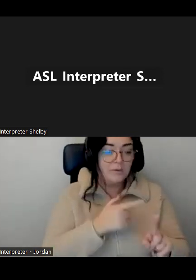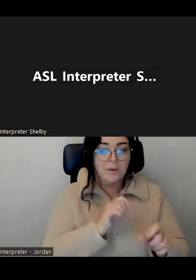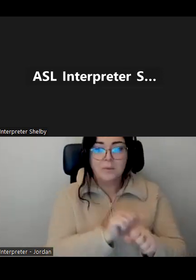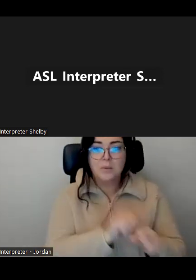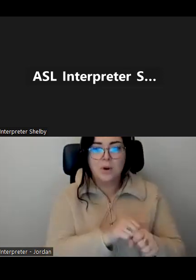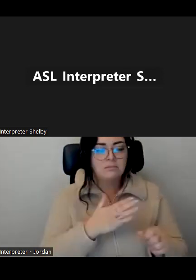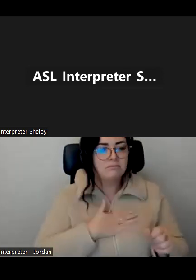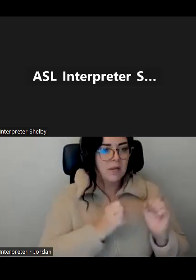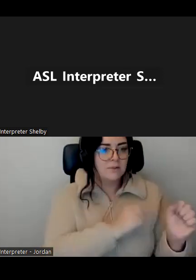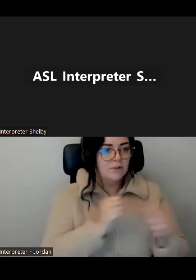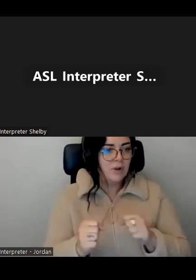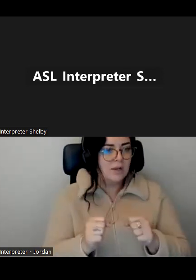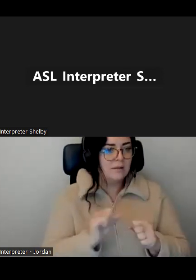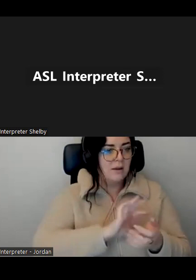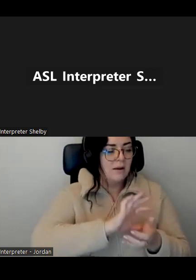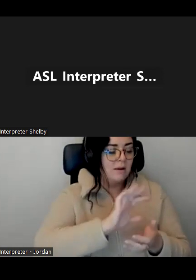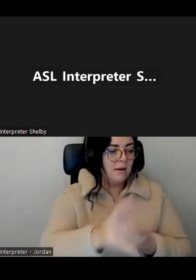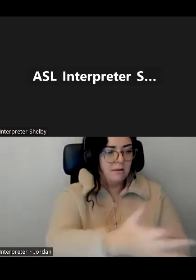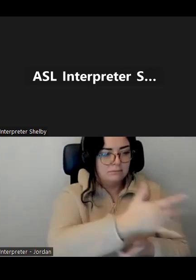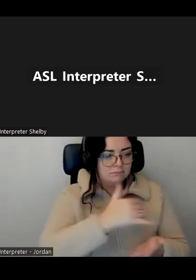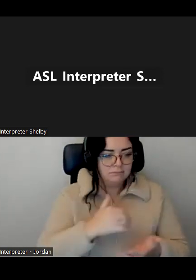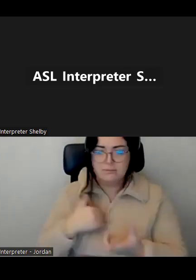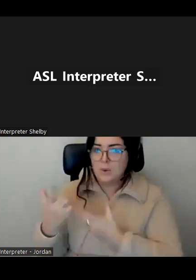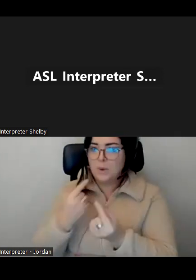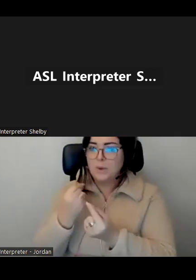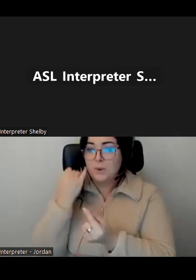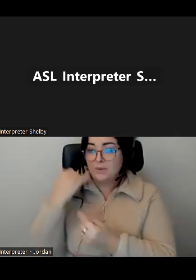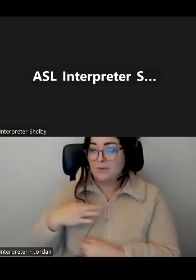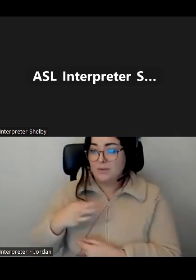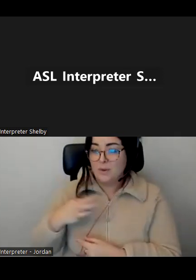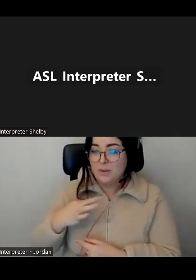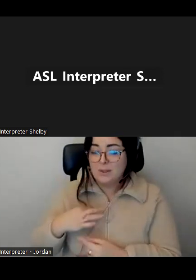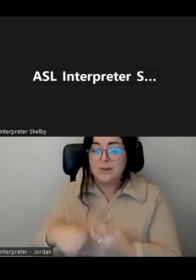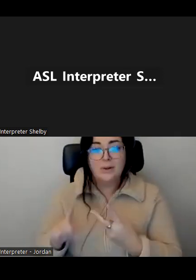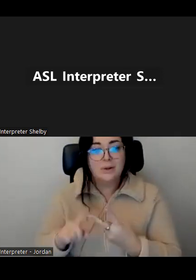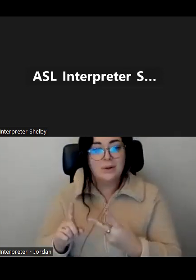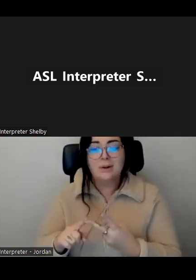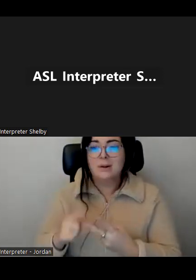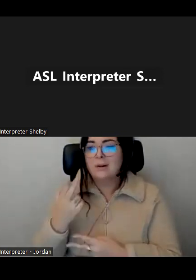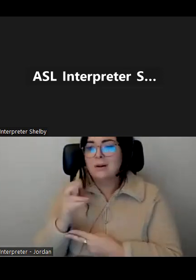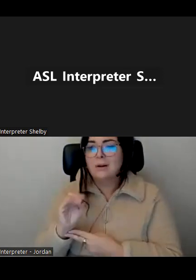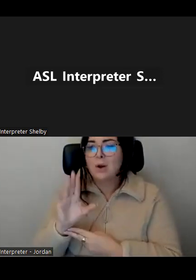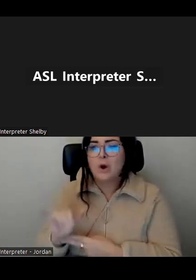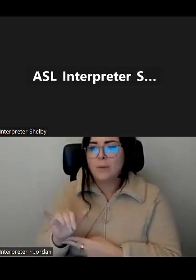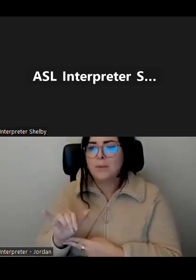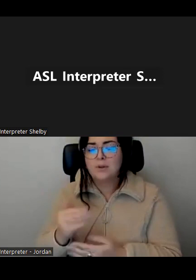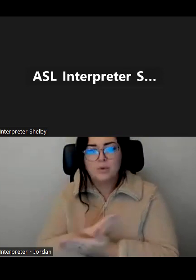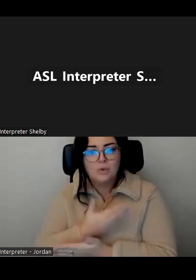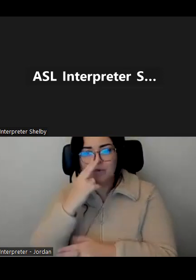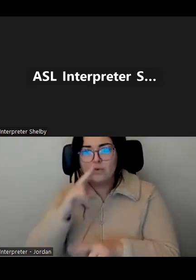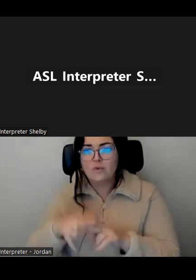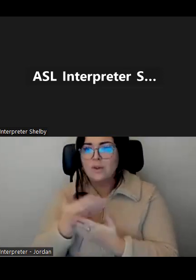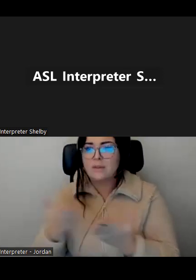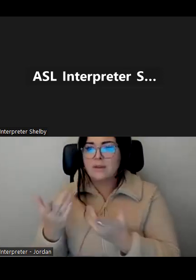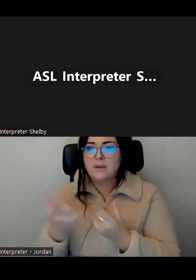how can you use those with something else, right? Whether it's volunteering, whether it's a hobby, something else that you can